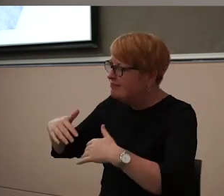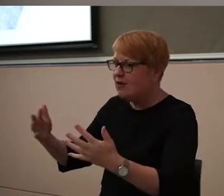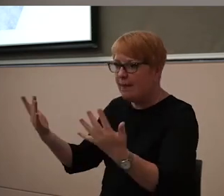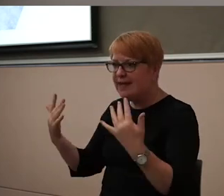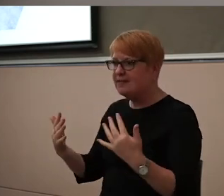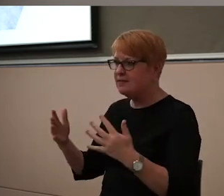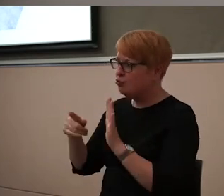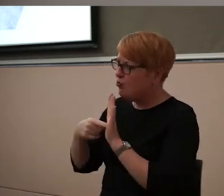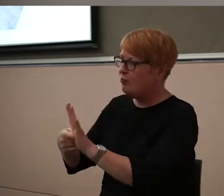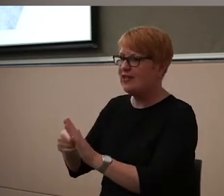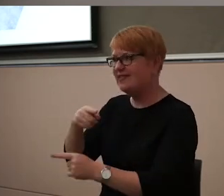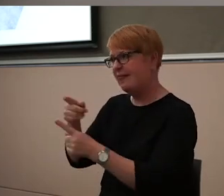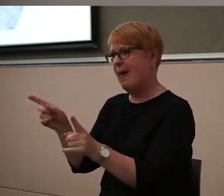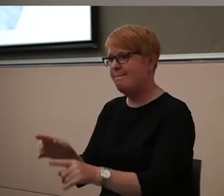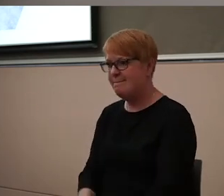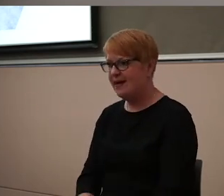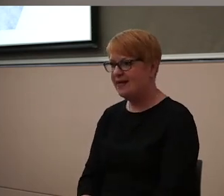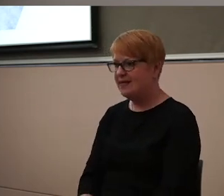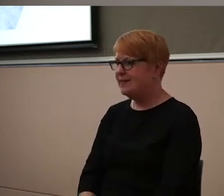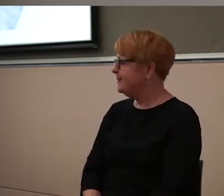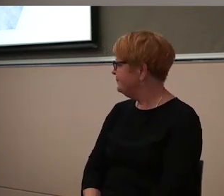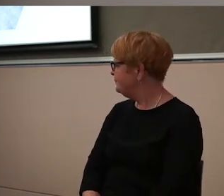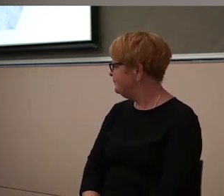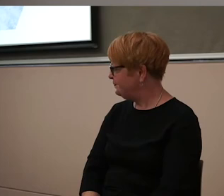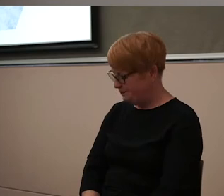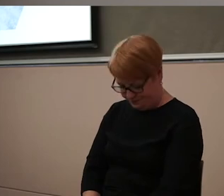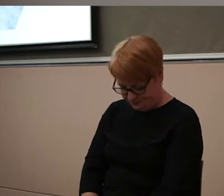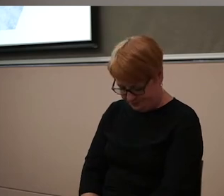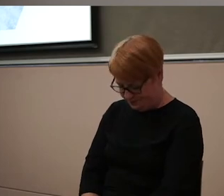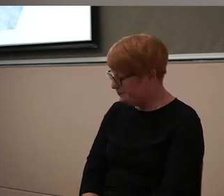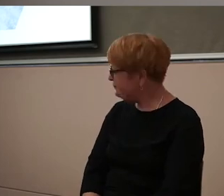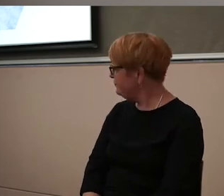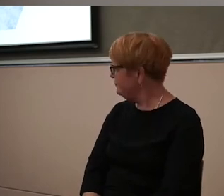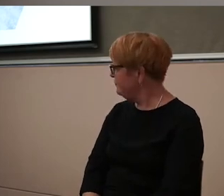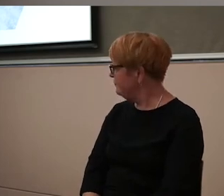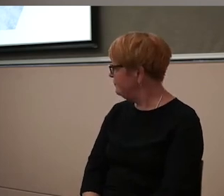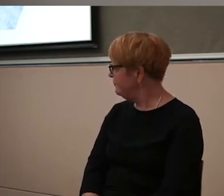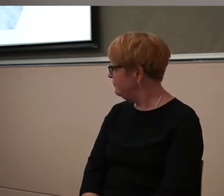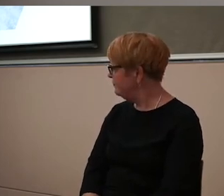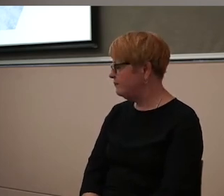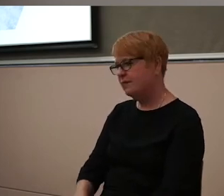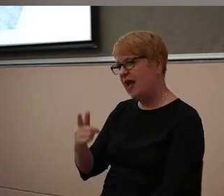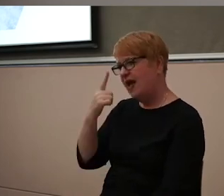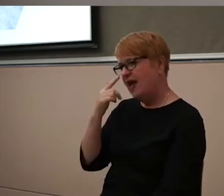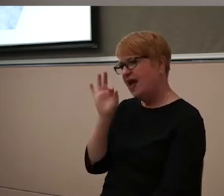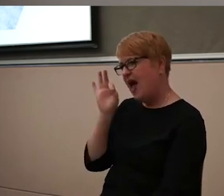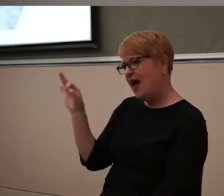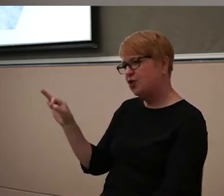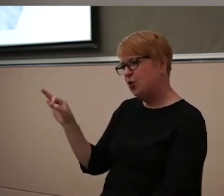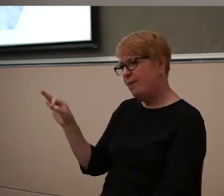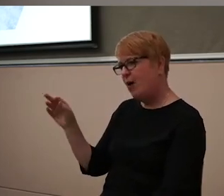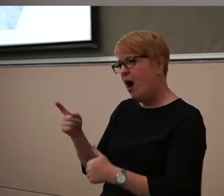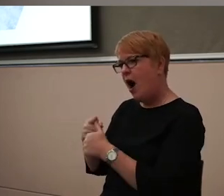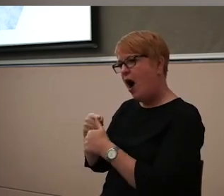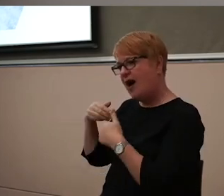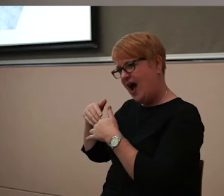going to try and help Riz on a project with Touchstones. Like, it might not be a formal group, but like you say,